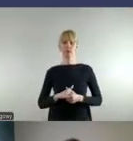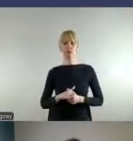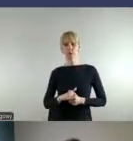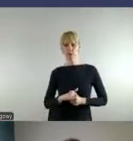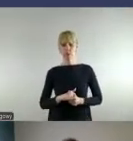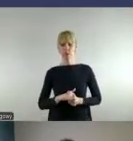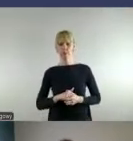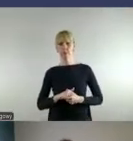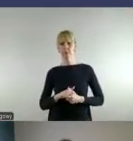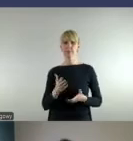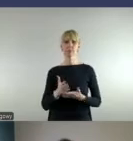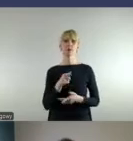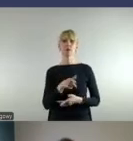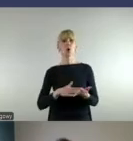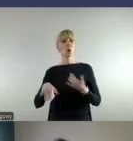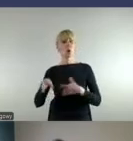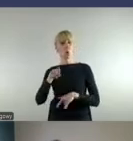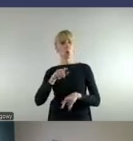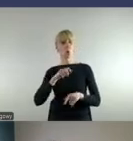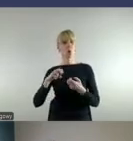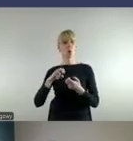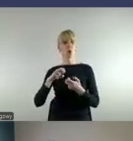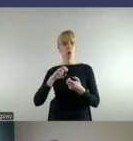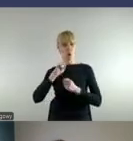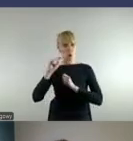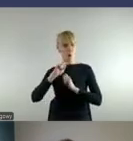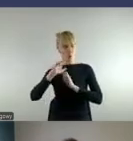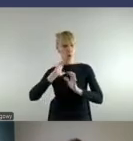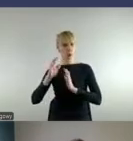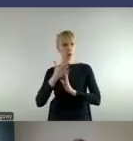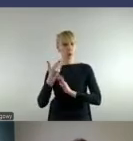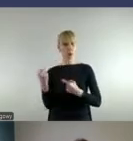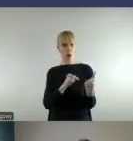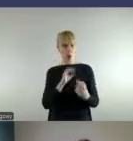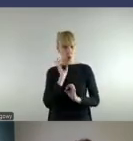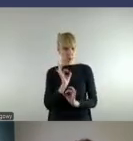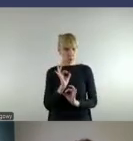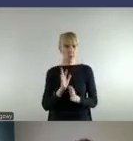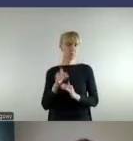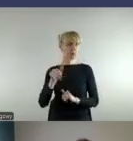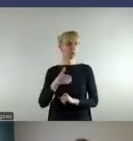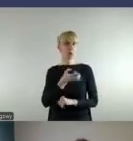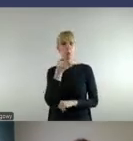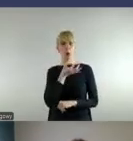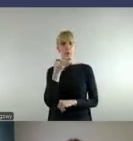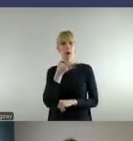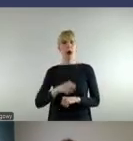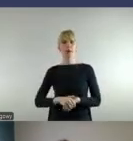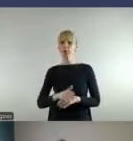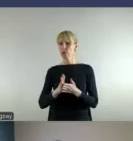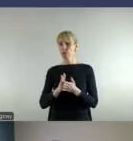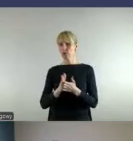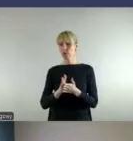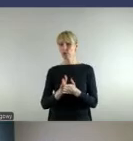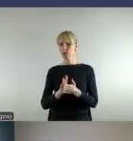and good dialogue, we can improve the municipality reputation among the citizens. That's maybe not